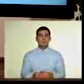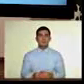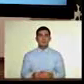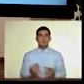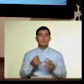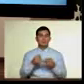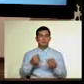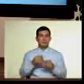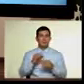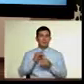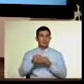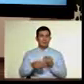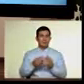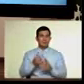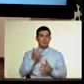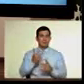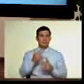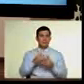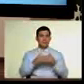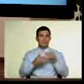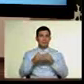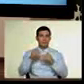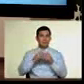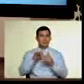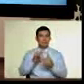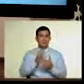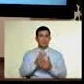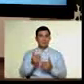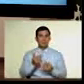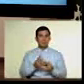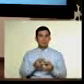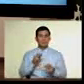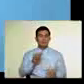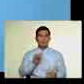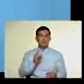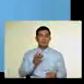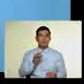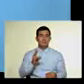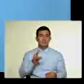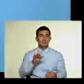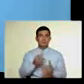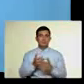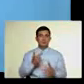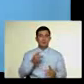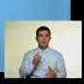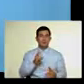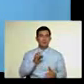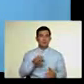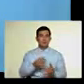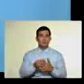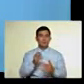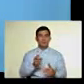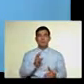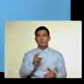Yer posti 3 qatlamdan iborat. Bular cho'kindi qatlam, granit qatlam va